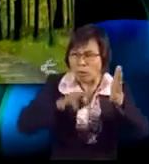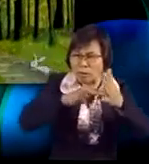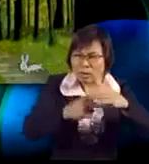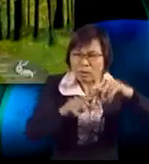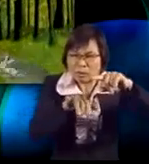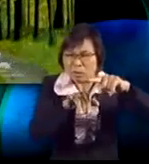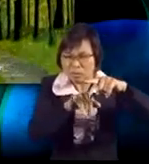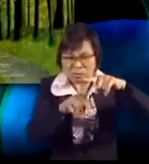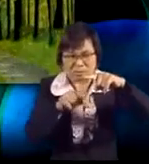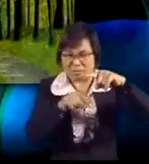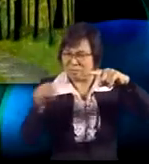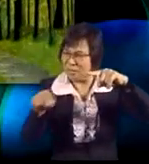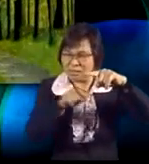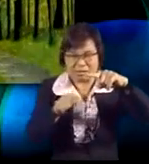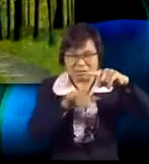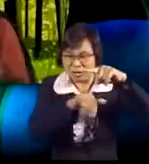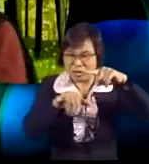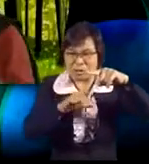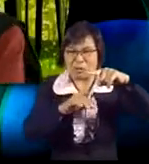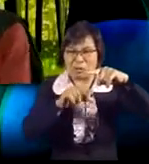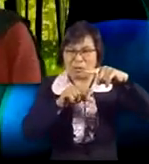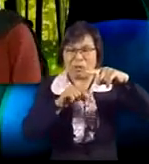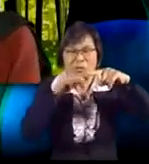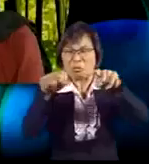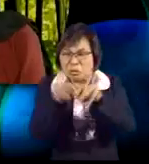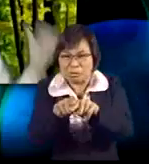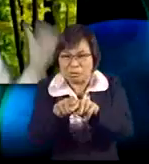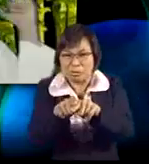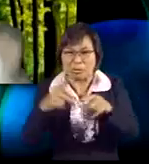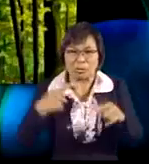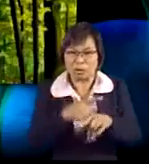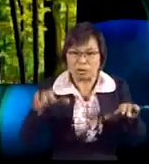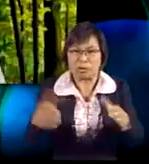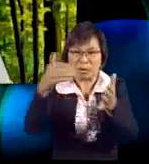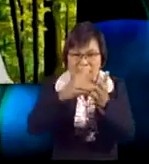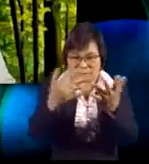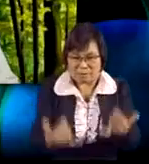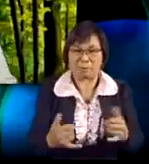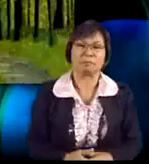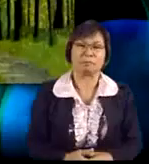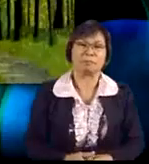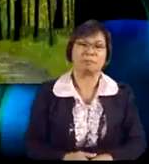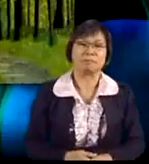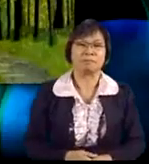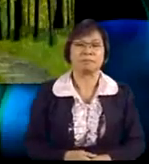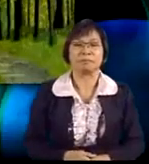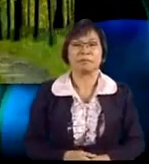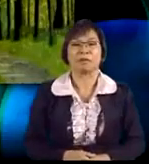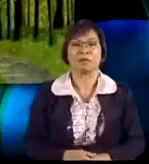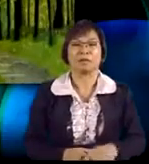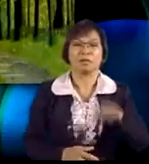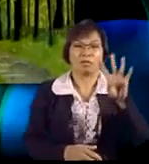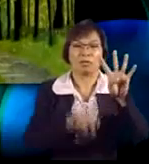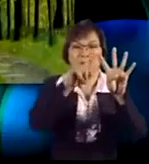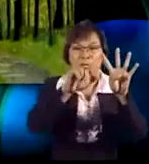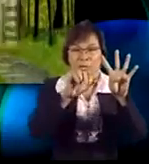But Melody, what if the denominators are not the same? Let you ask. We are going to look at that right now.